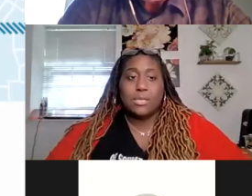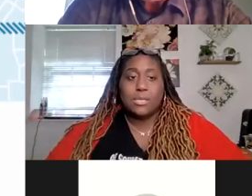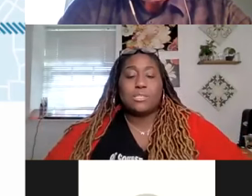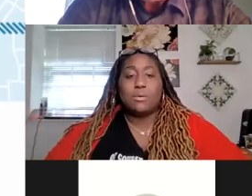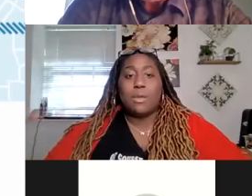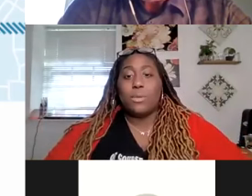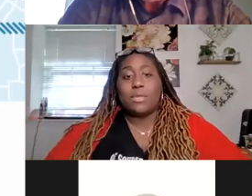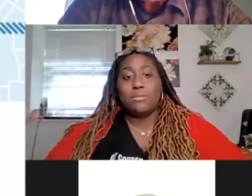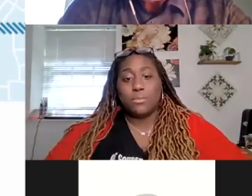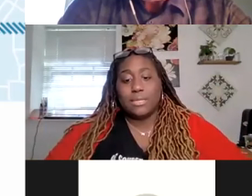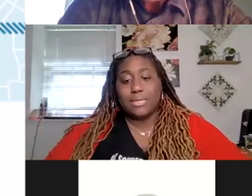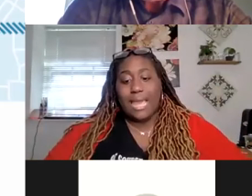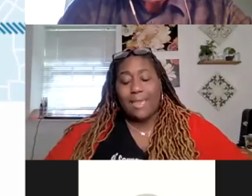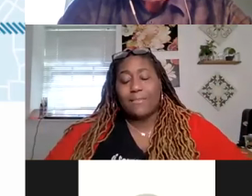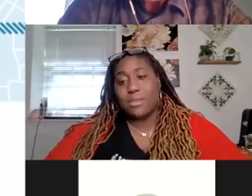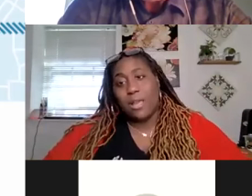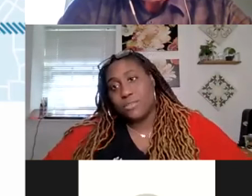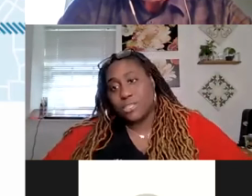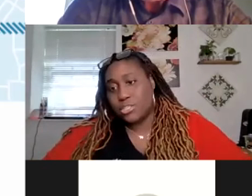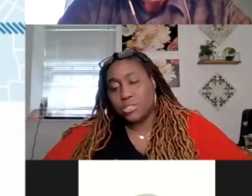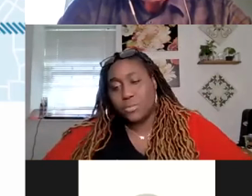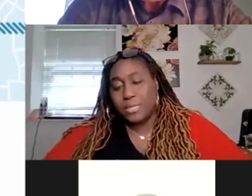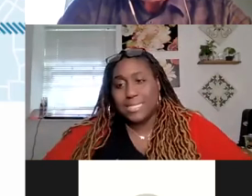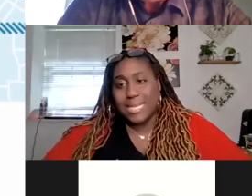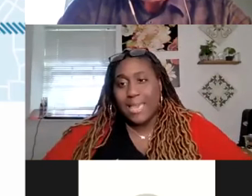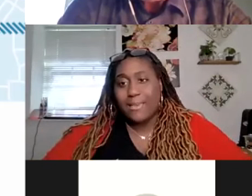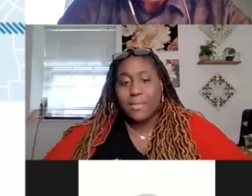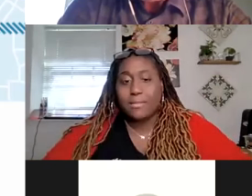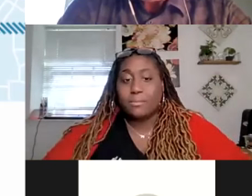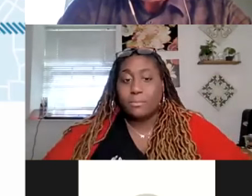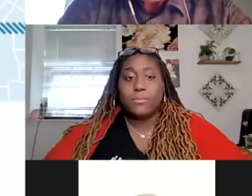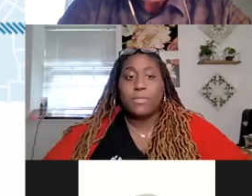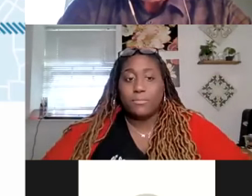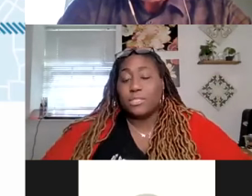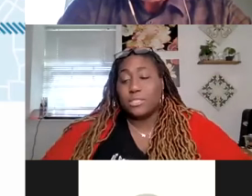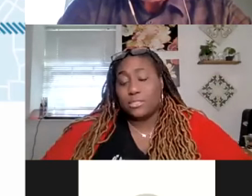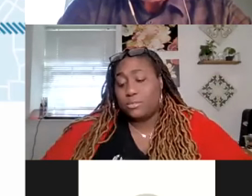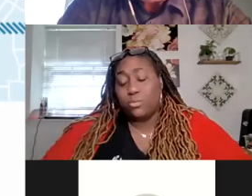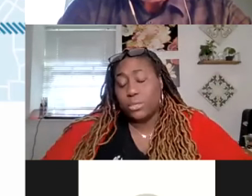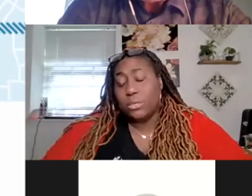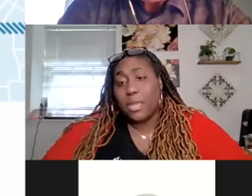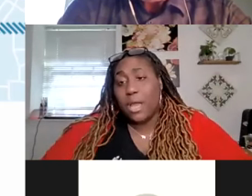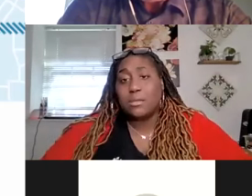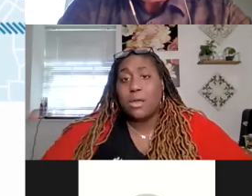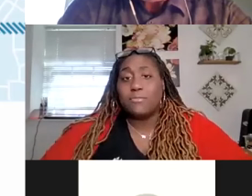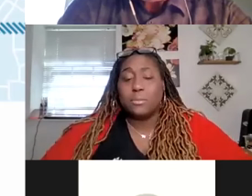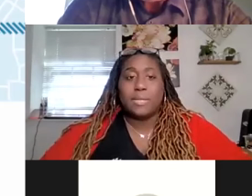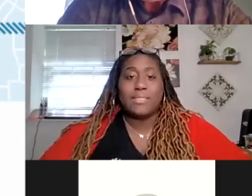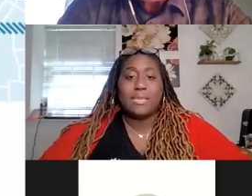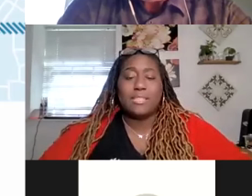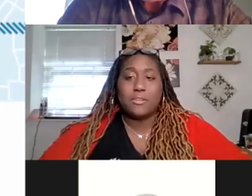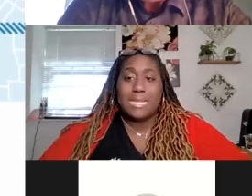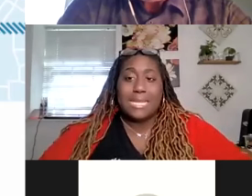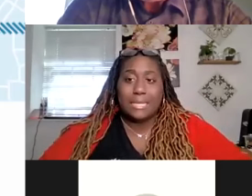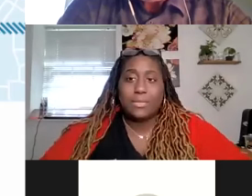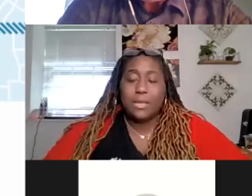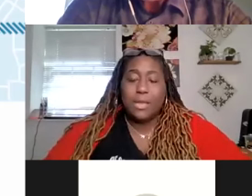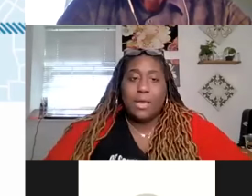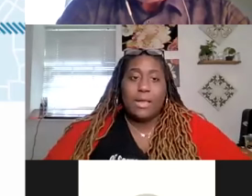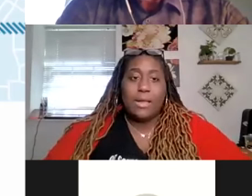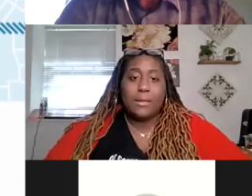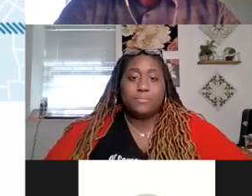trainings so that we can really have the conversations we need to have? And they really will be uncomfortable, but I think they're